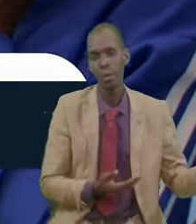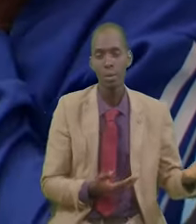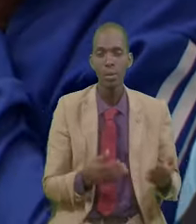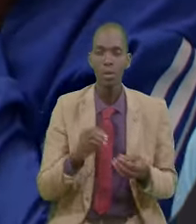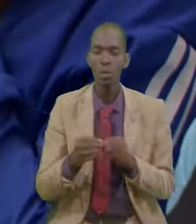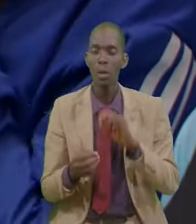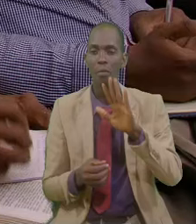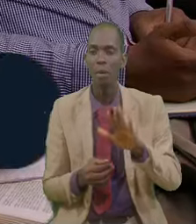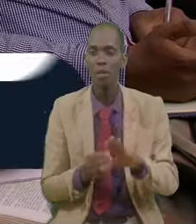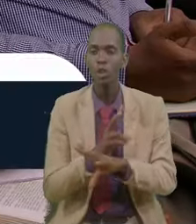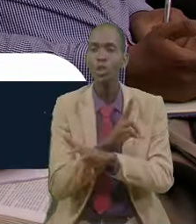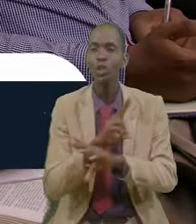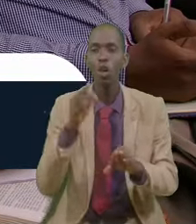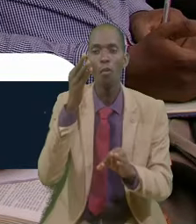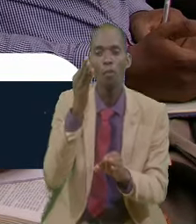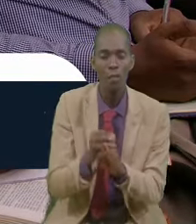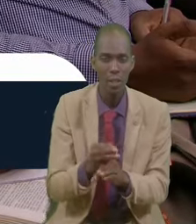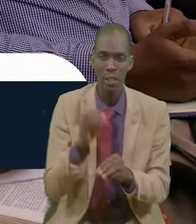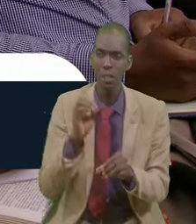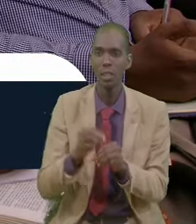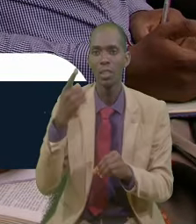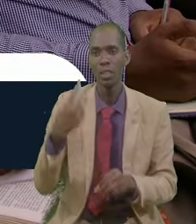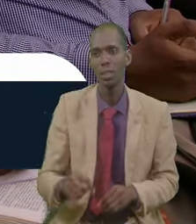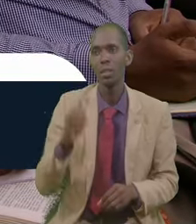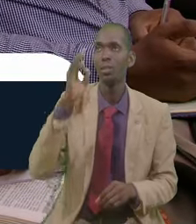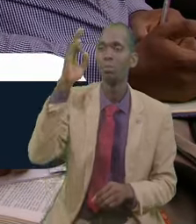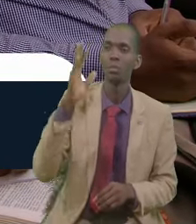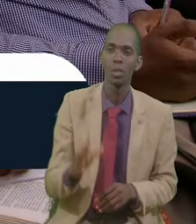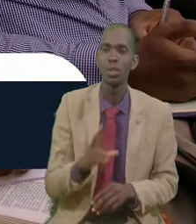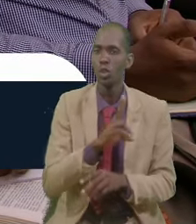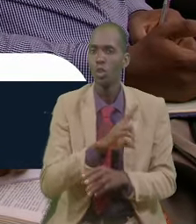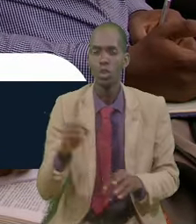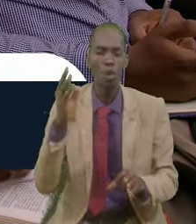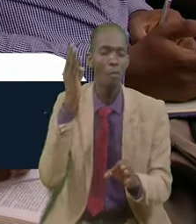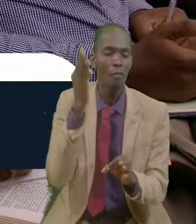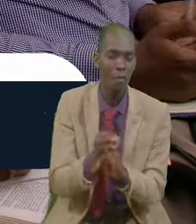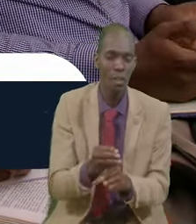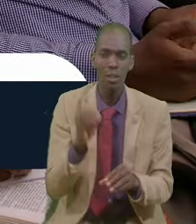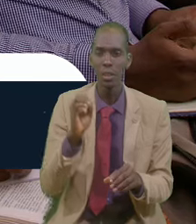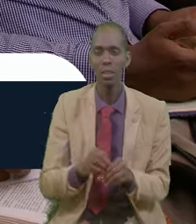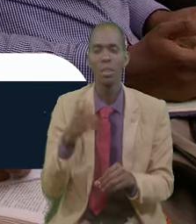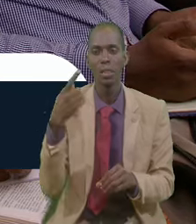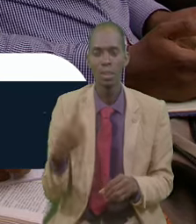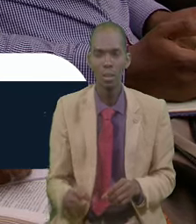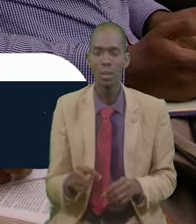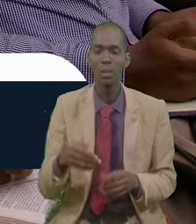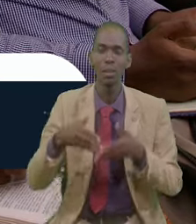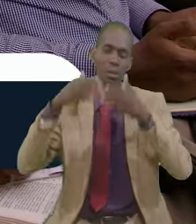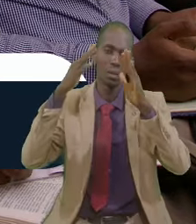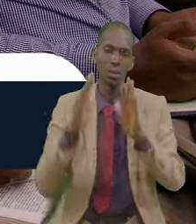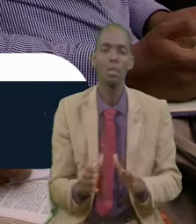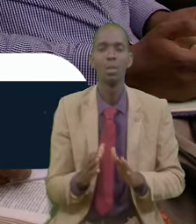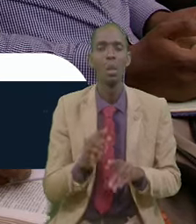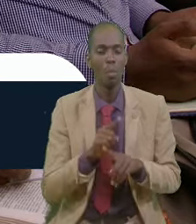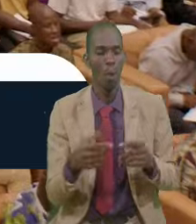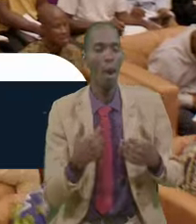the ministers. And faithlessness in the members. Faithlessness in the mixed multitude. You see,